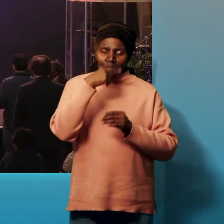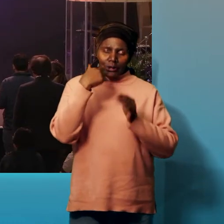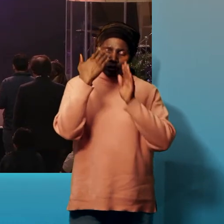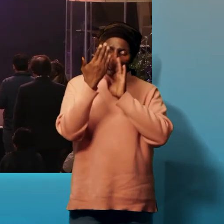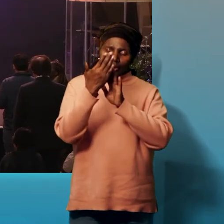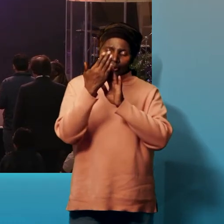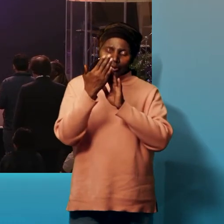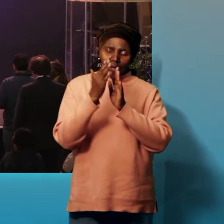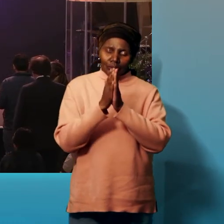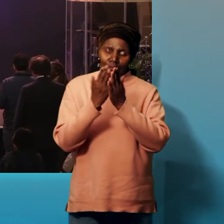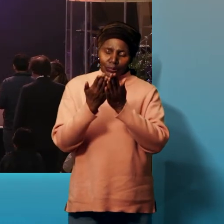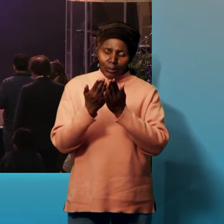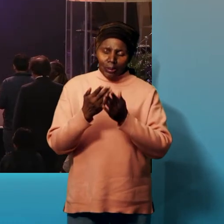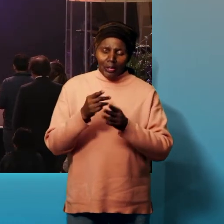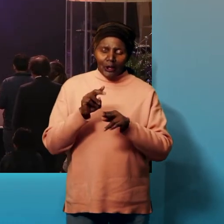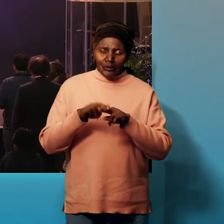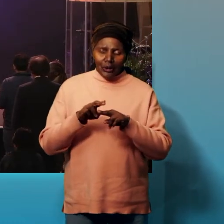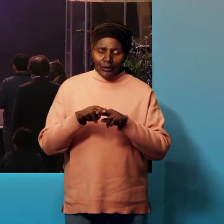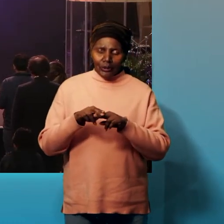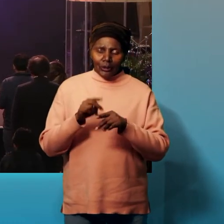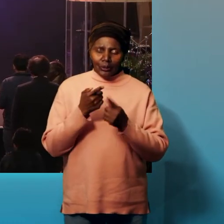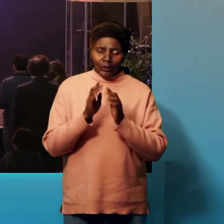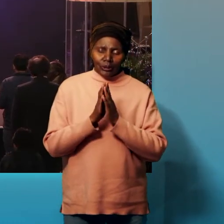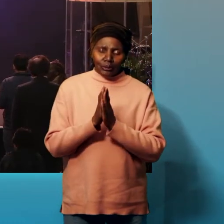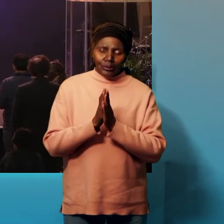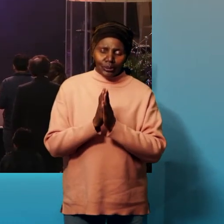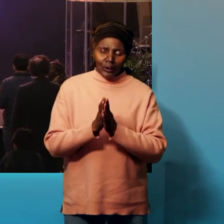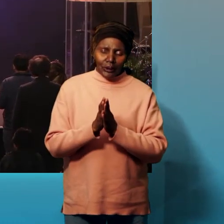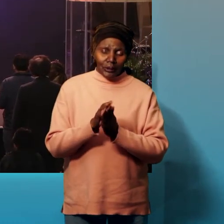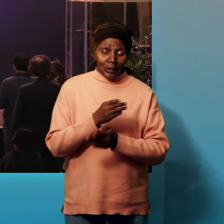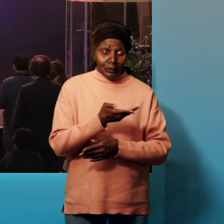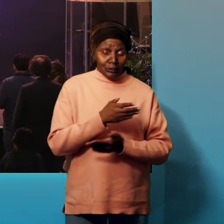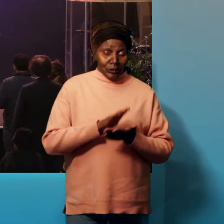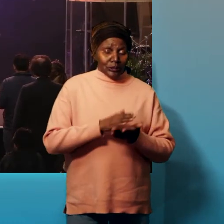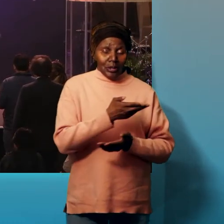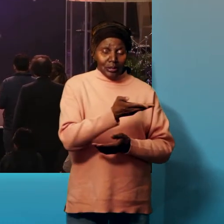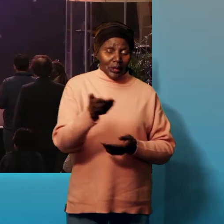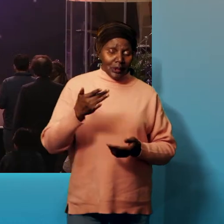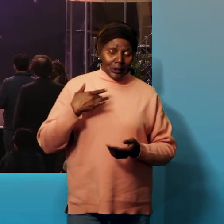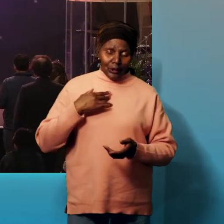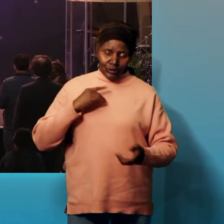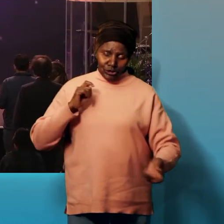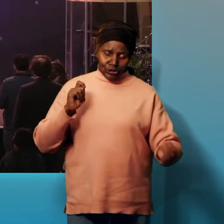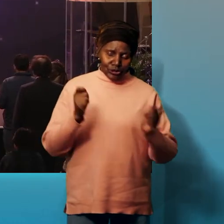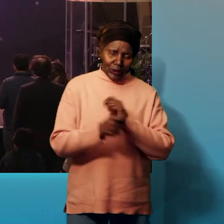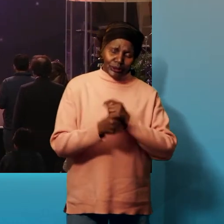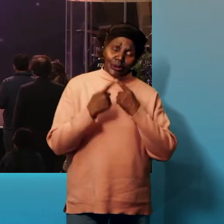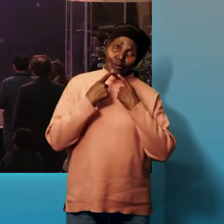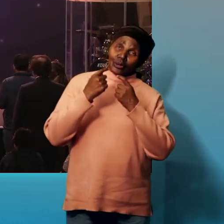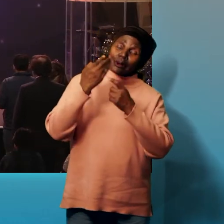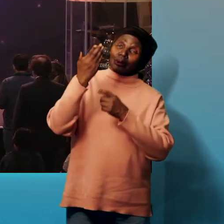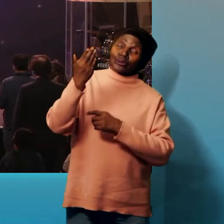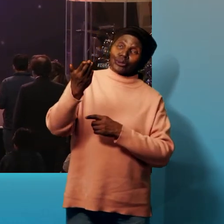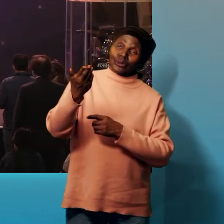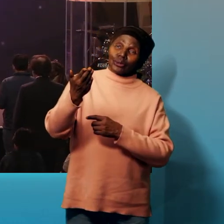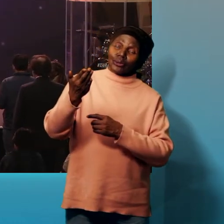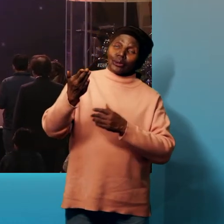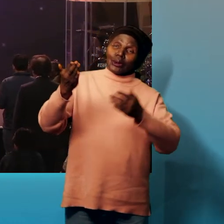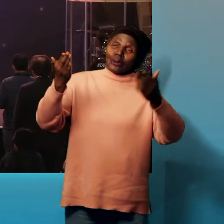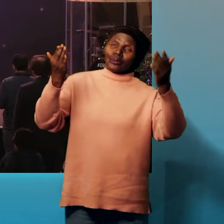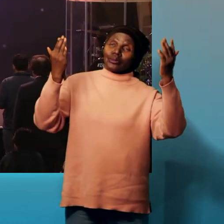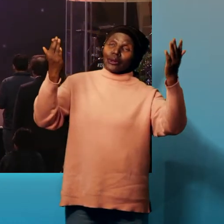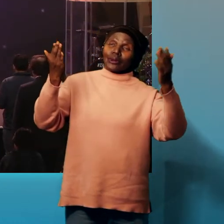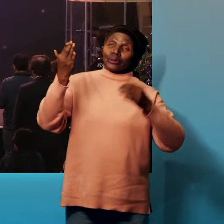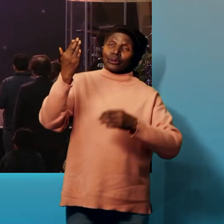and we stand in the gap, that their minds will be changed and they will cry out and reach out to you in the name of Jesus